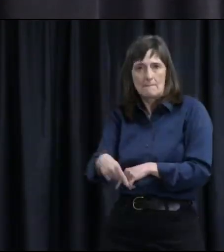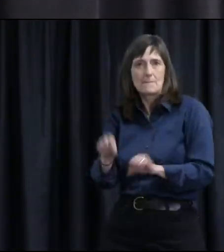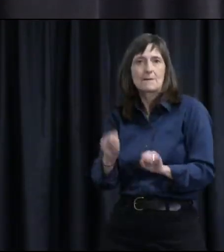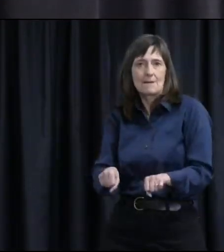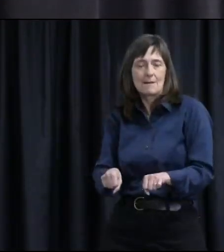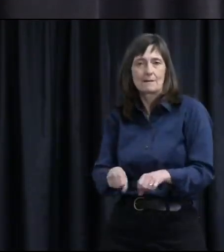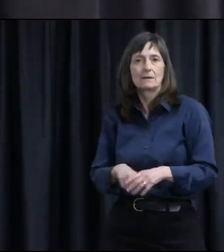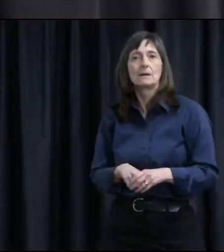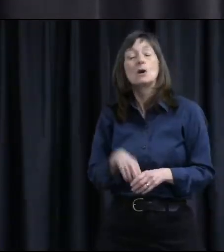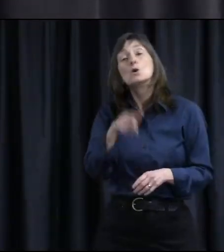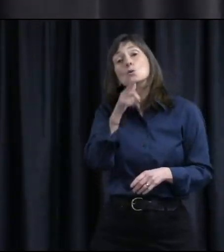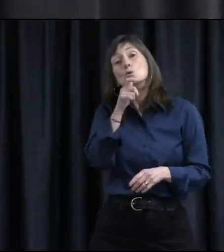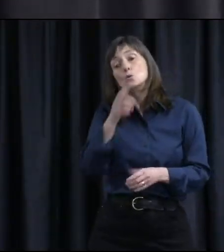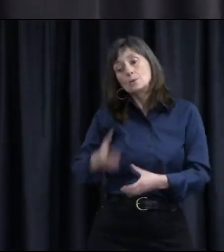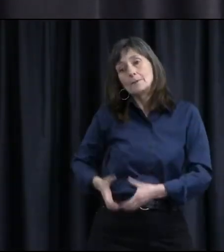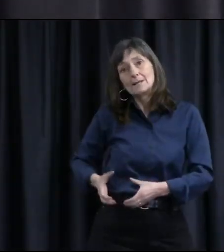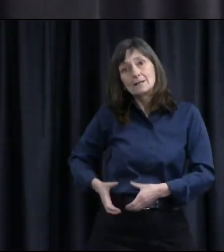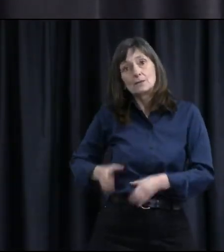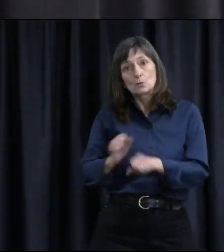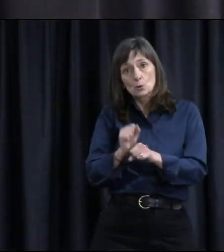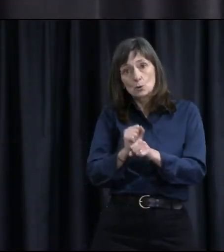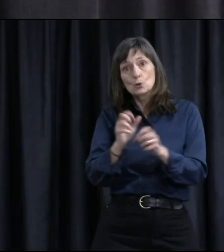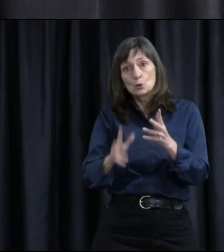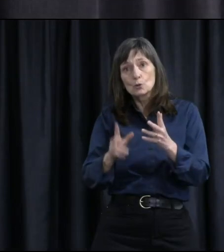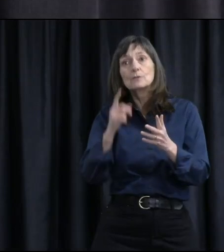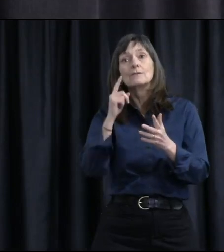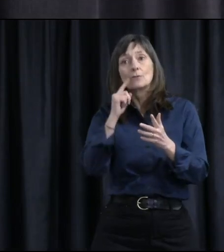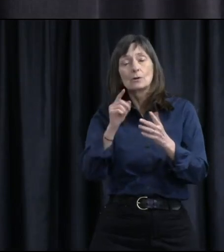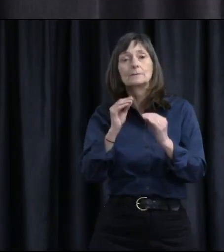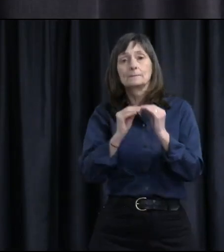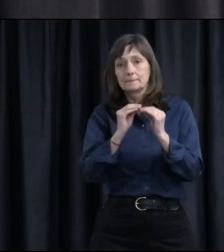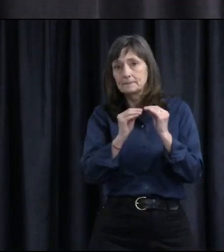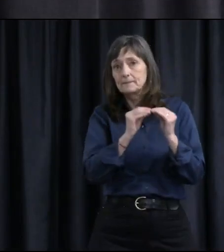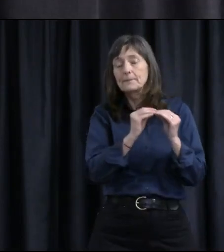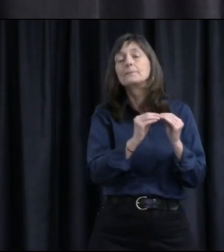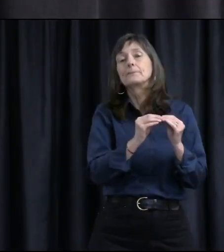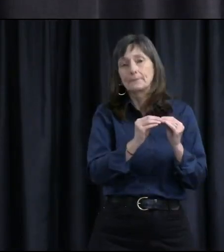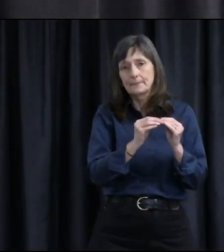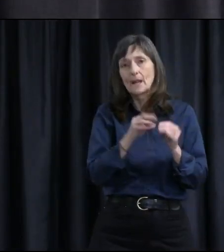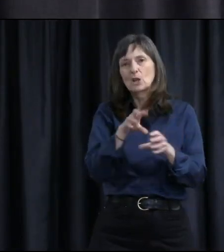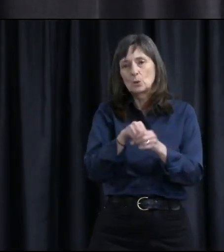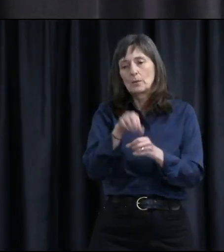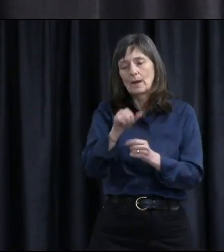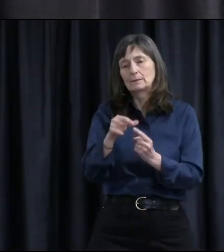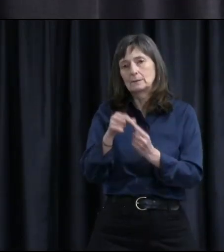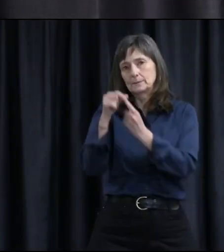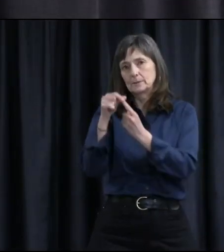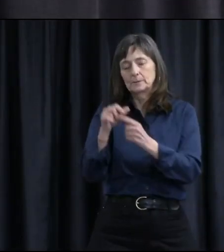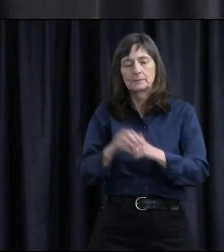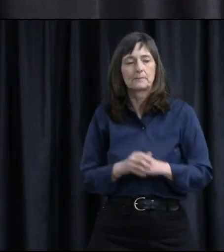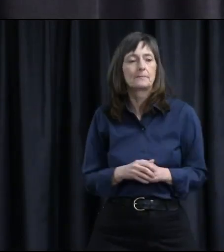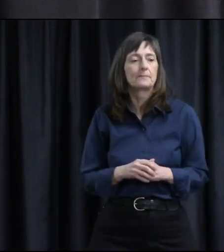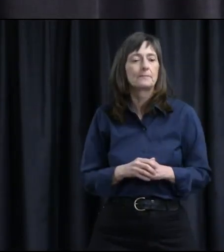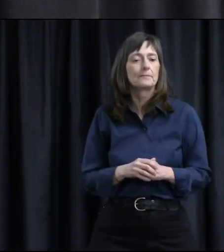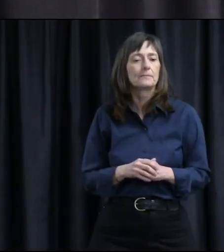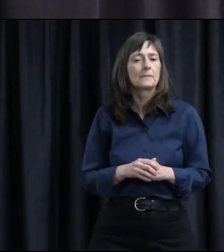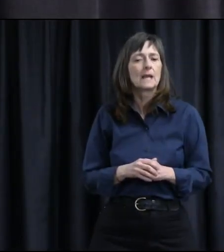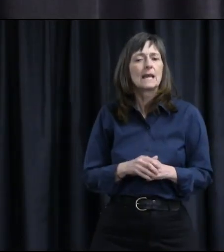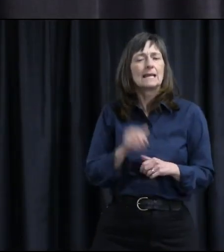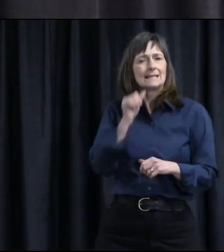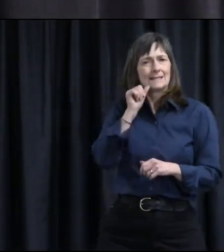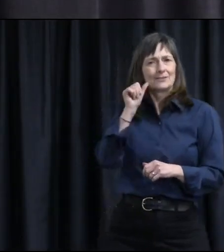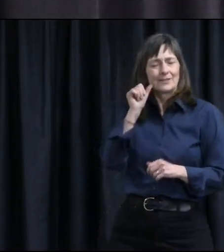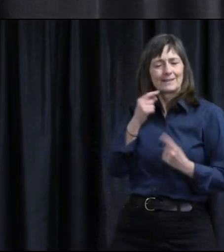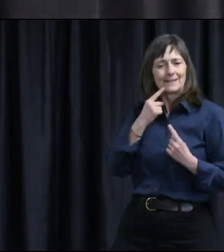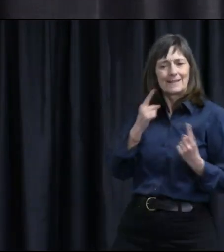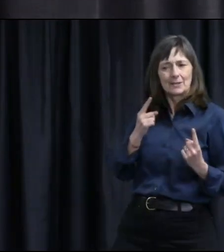those maintenance servicing. And also, some questions that would have came out of yesterday's